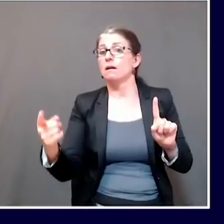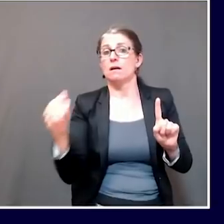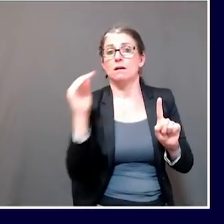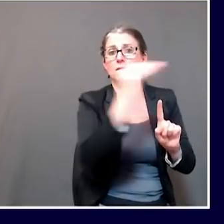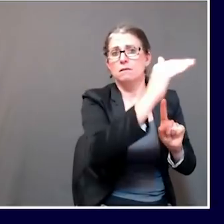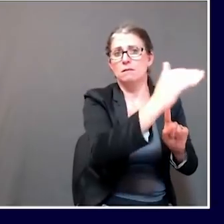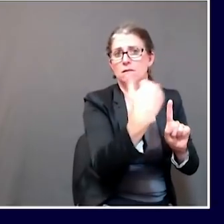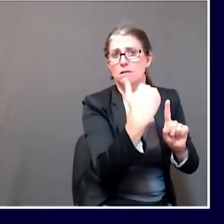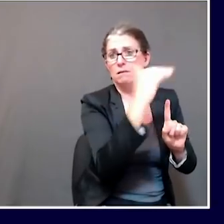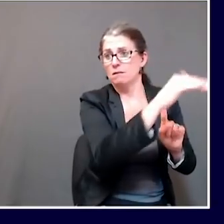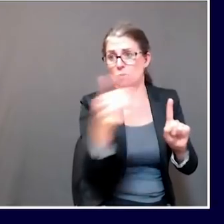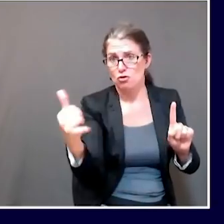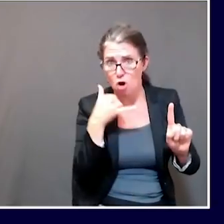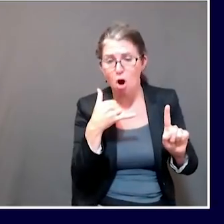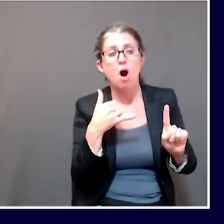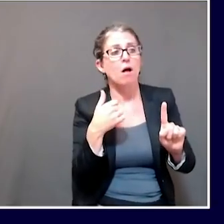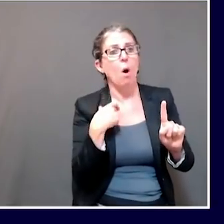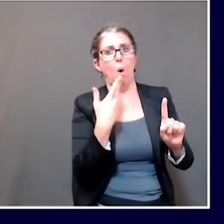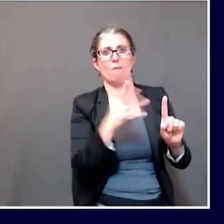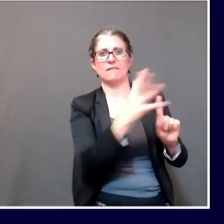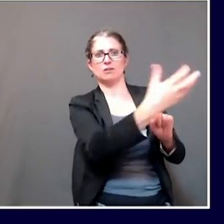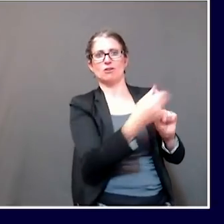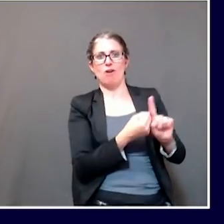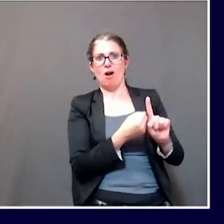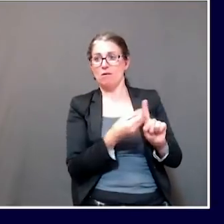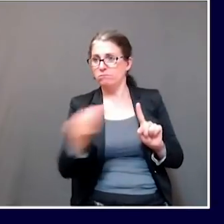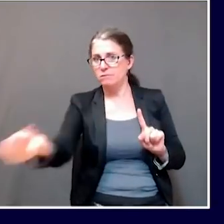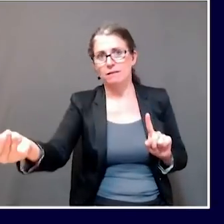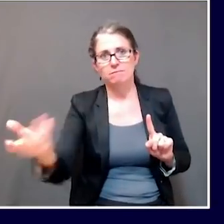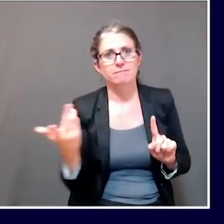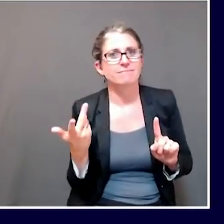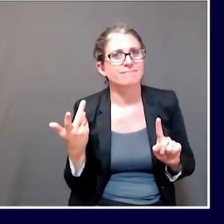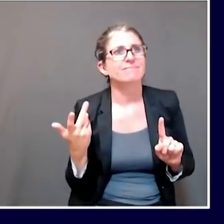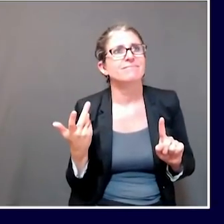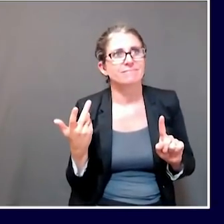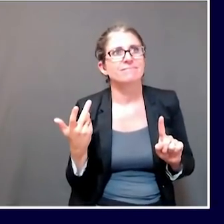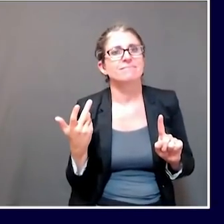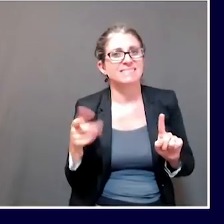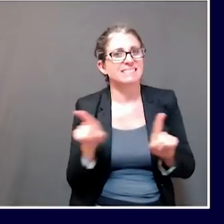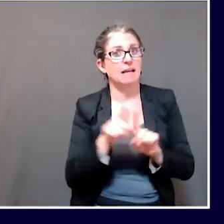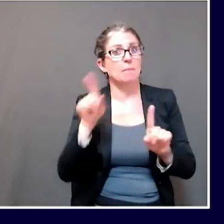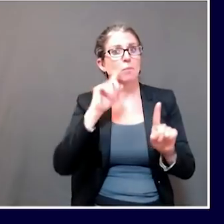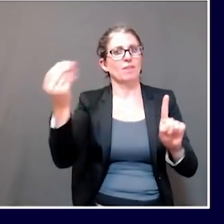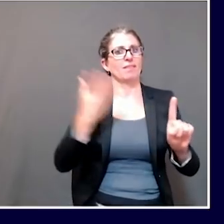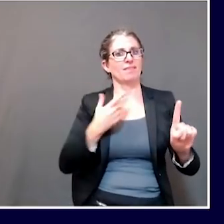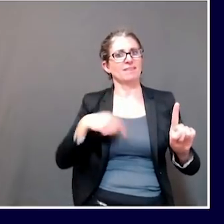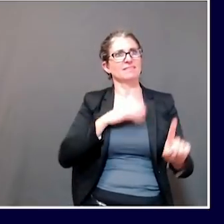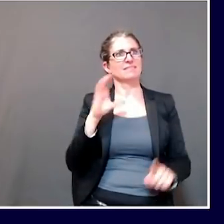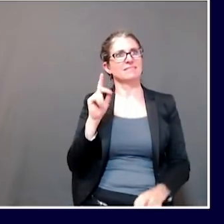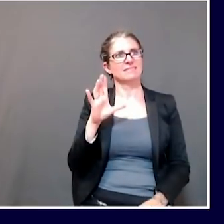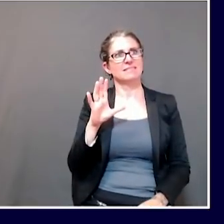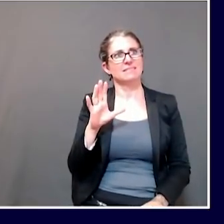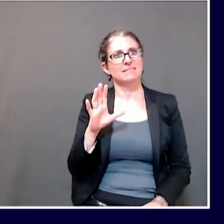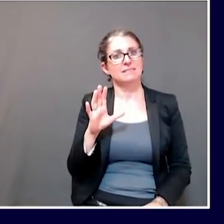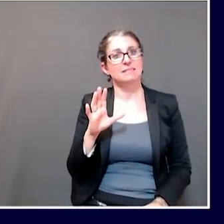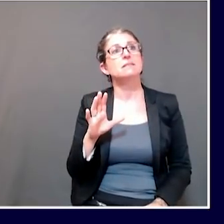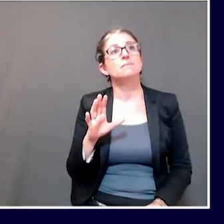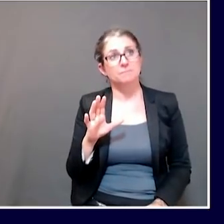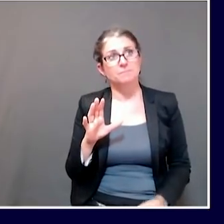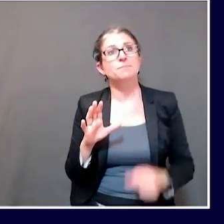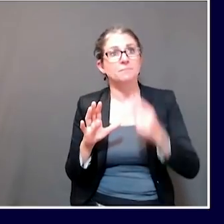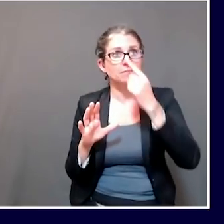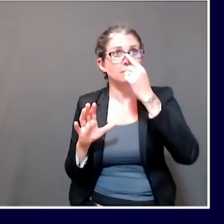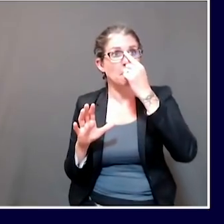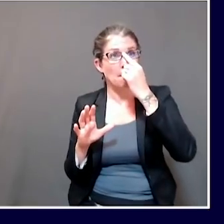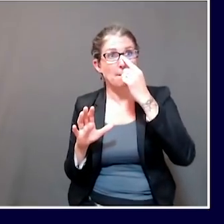back in about 24 hours, or no, you know, lately it's been 5 or 6 days. So the best thing to do is to call